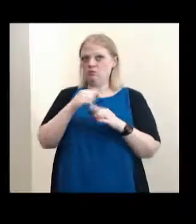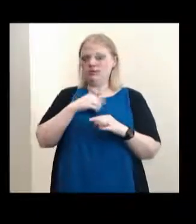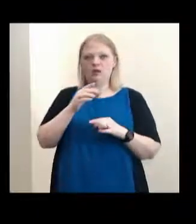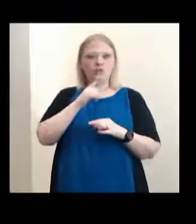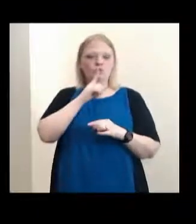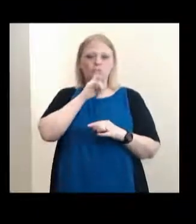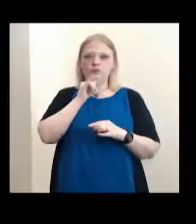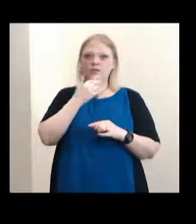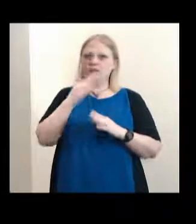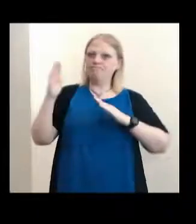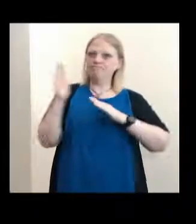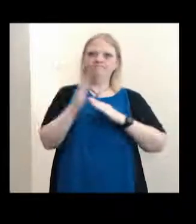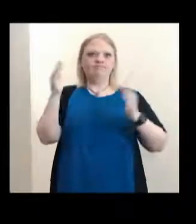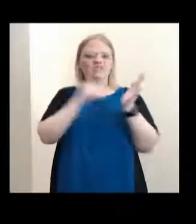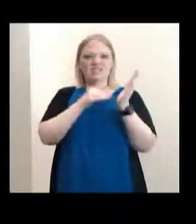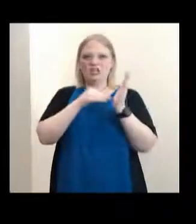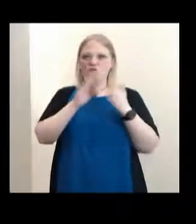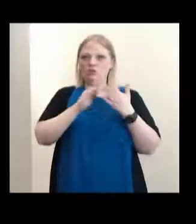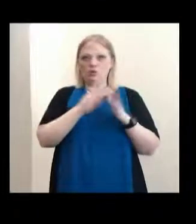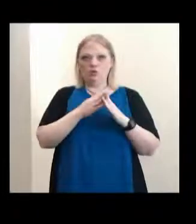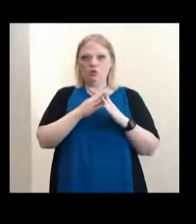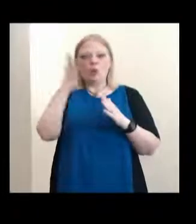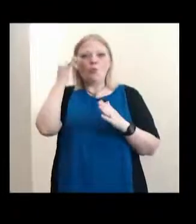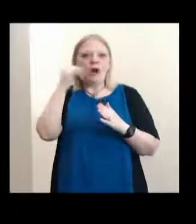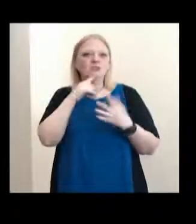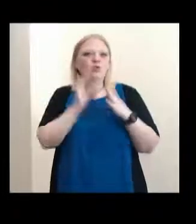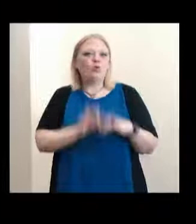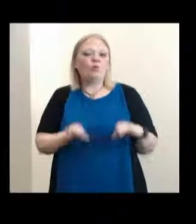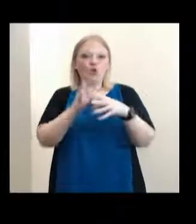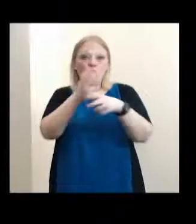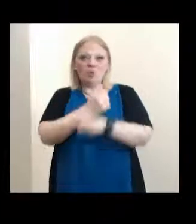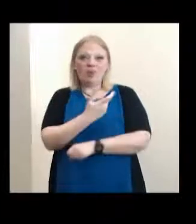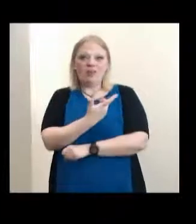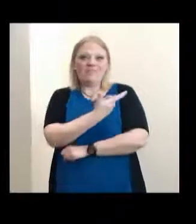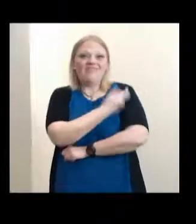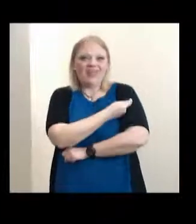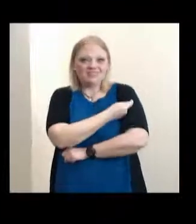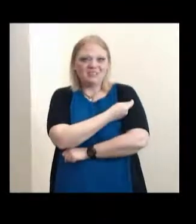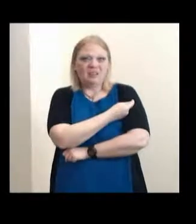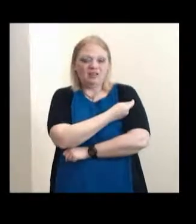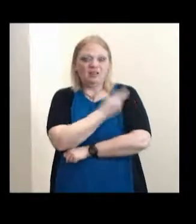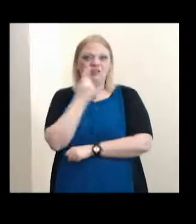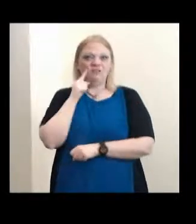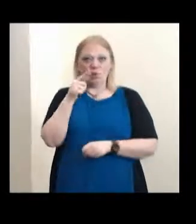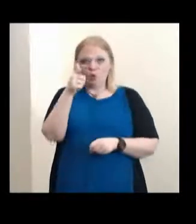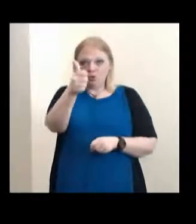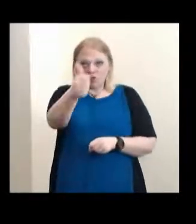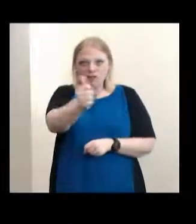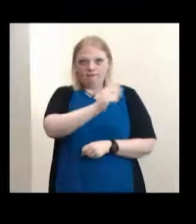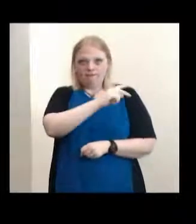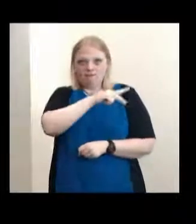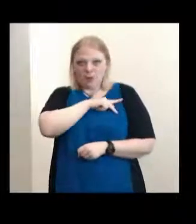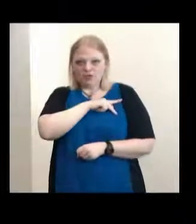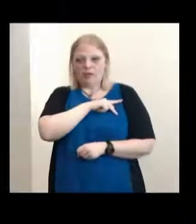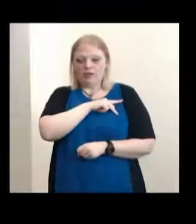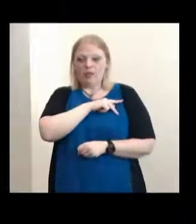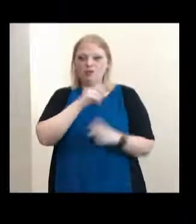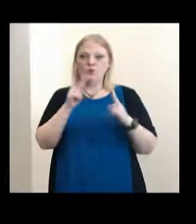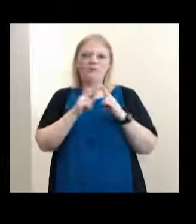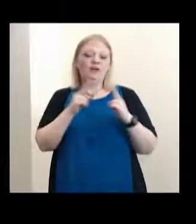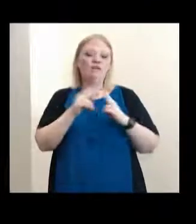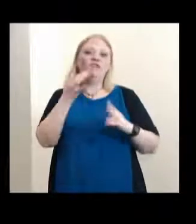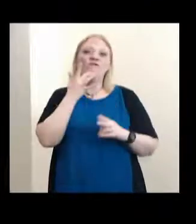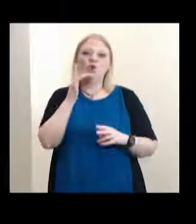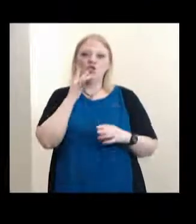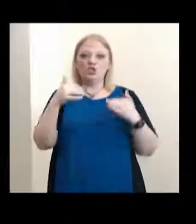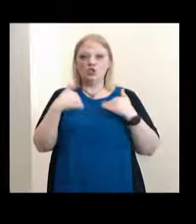community, why it's so important to think about getting a COVID-19 vaccine for you personally. So we're very fortunate